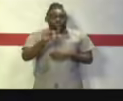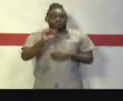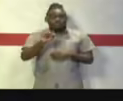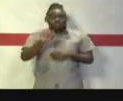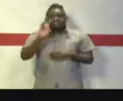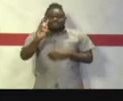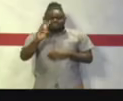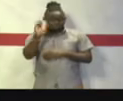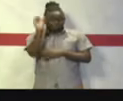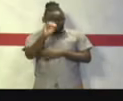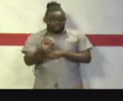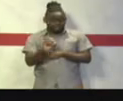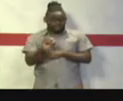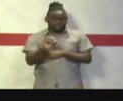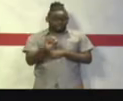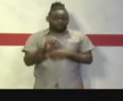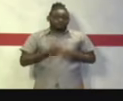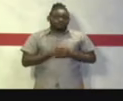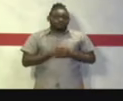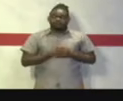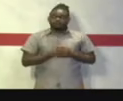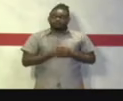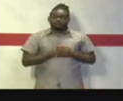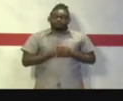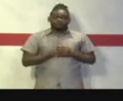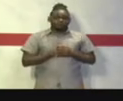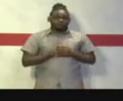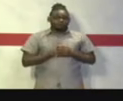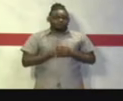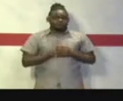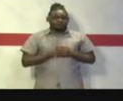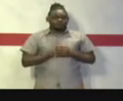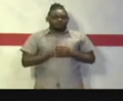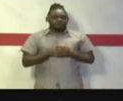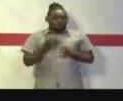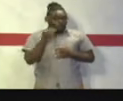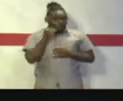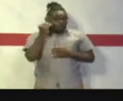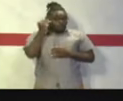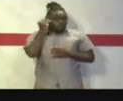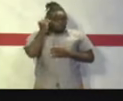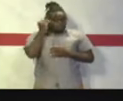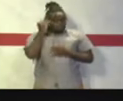slide. Percentage comorbidities for home isolated patients,